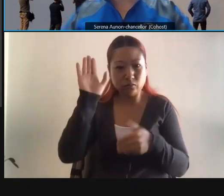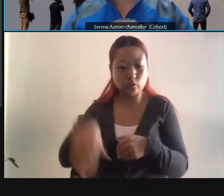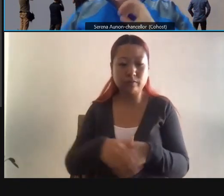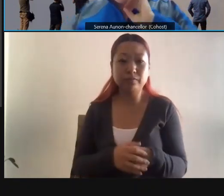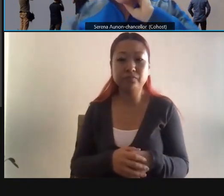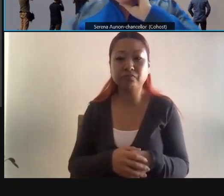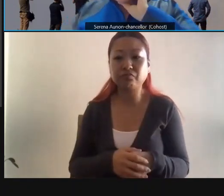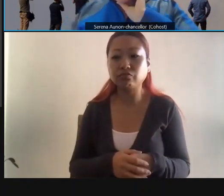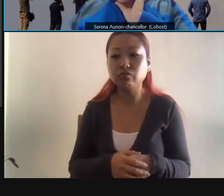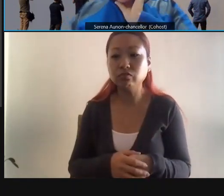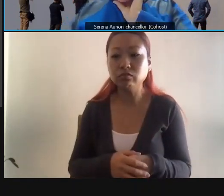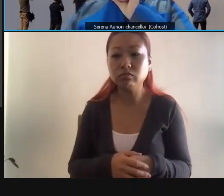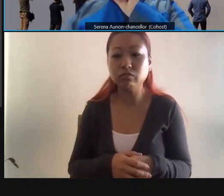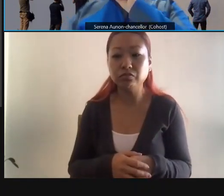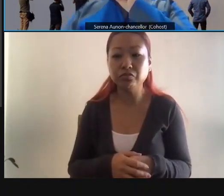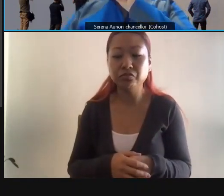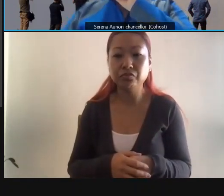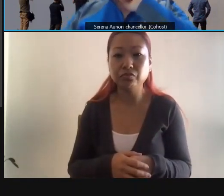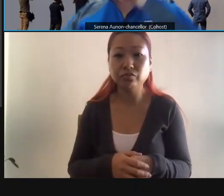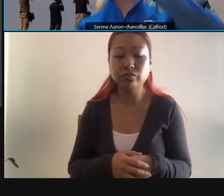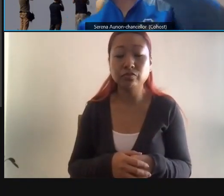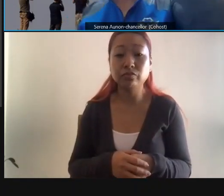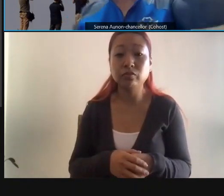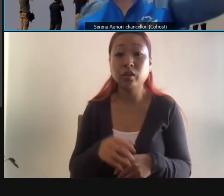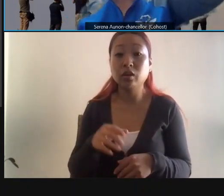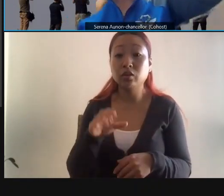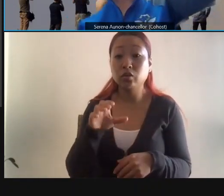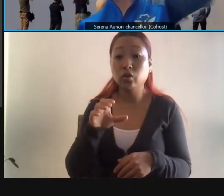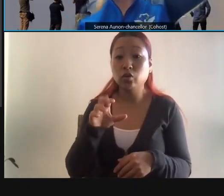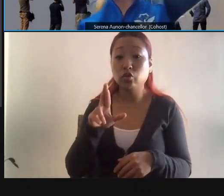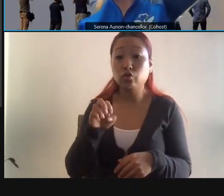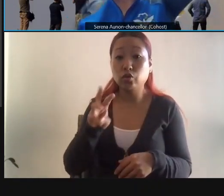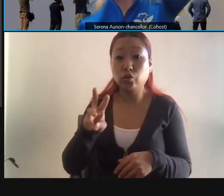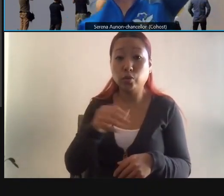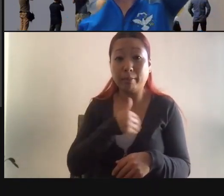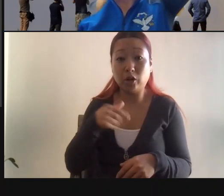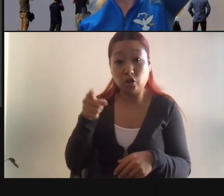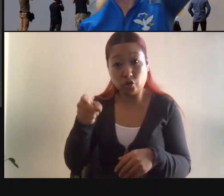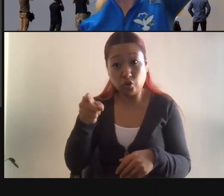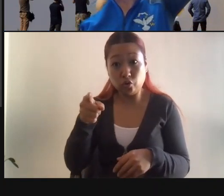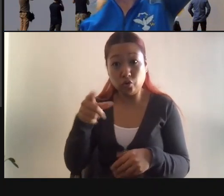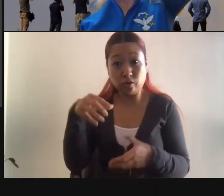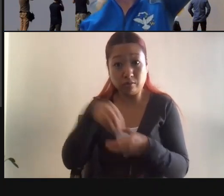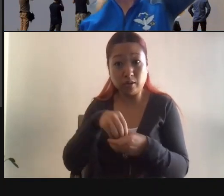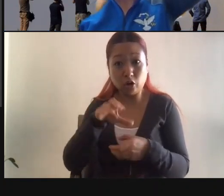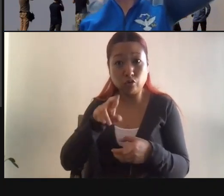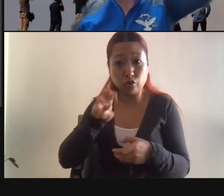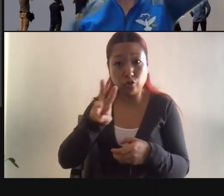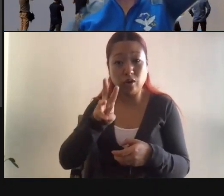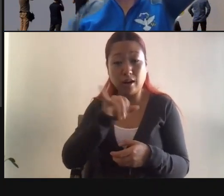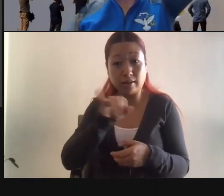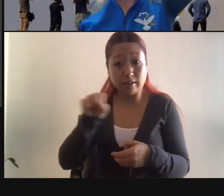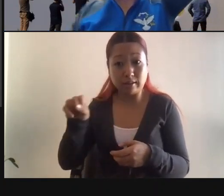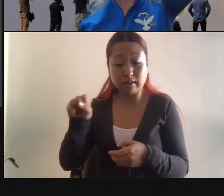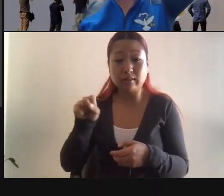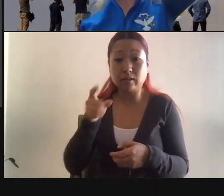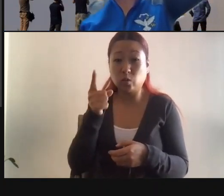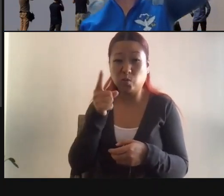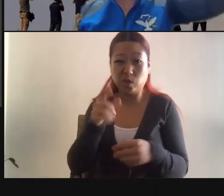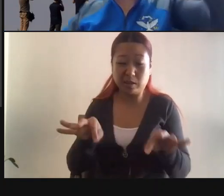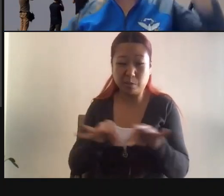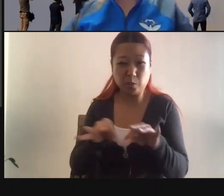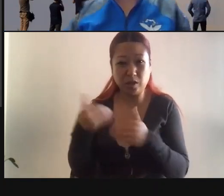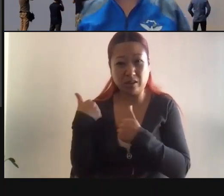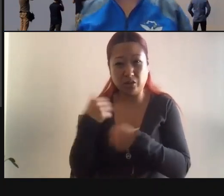times. As a crew member on the ISS, you really had multiple jobs. One of obviously was being the